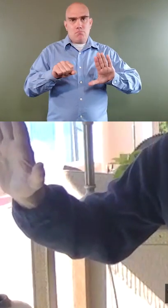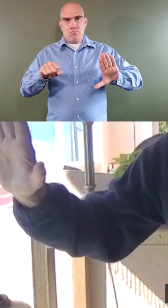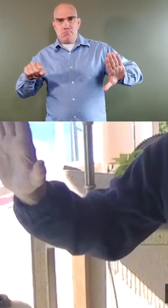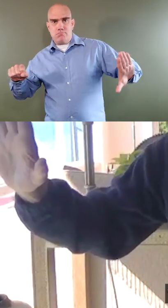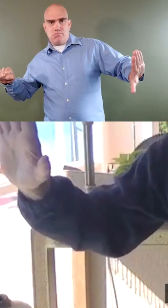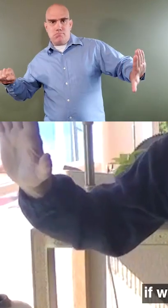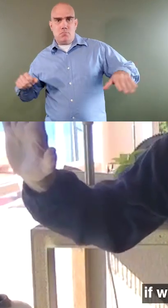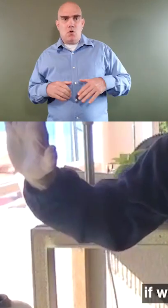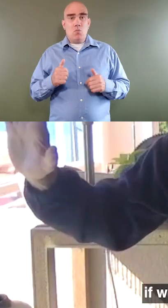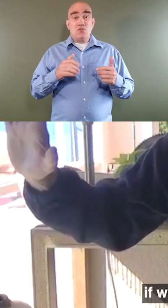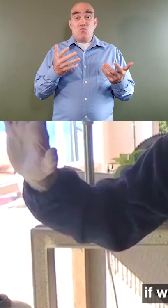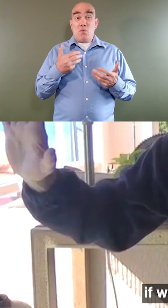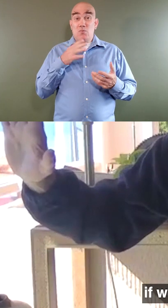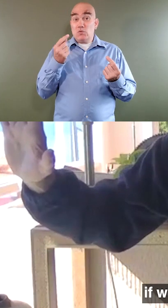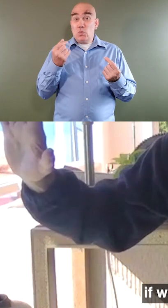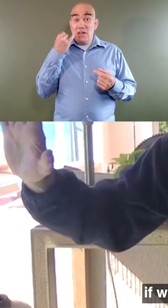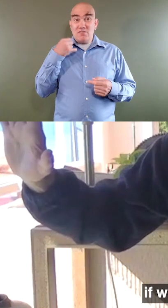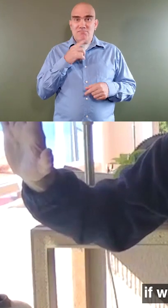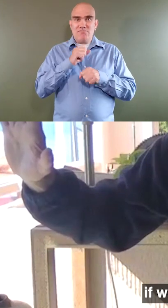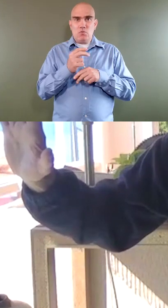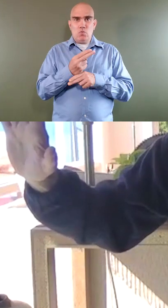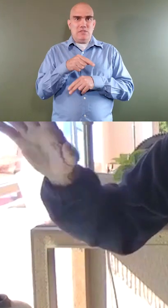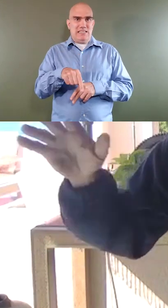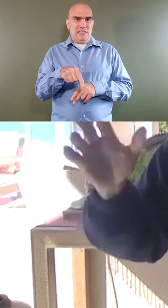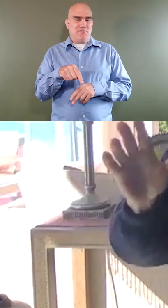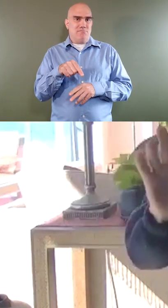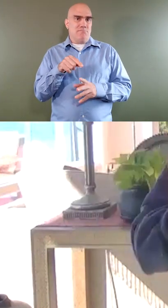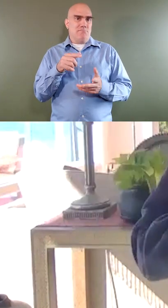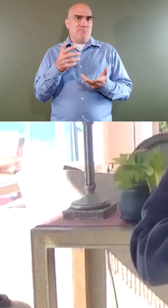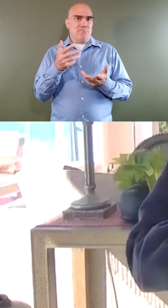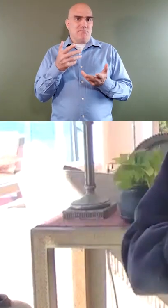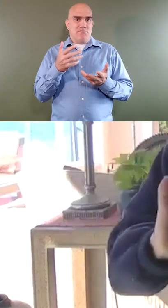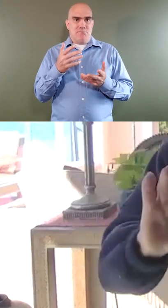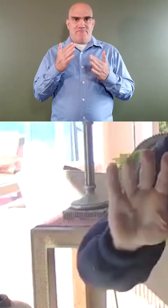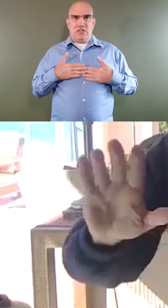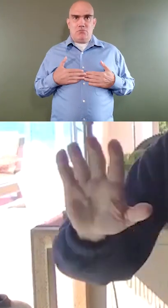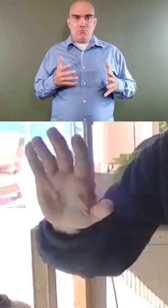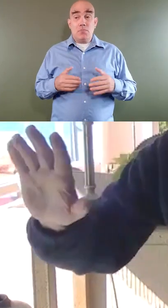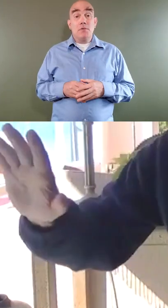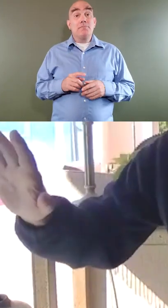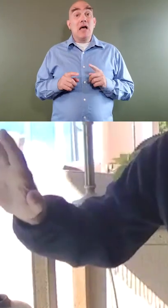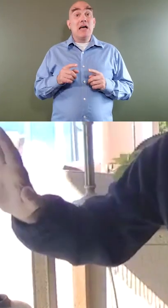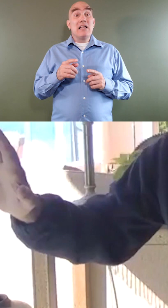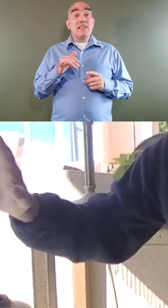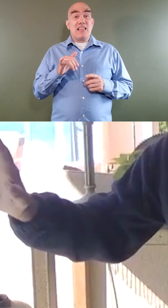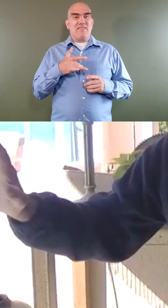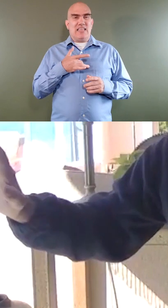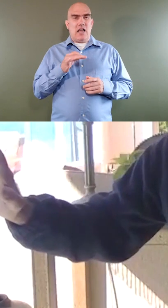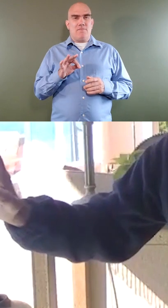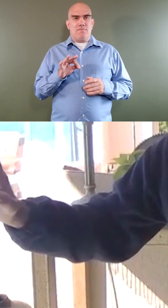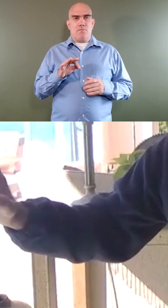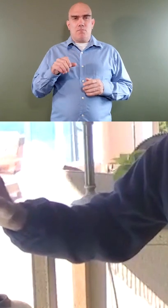which is what we'd be doing if we were using this in application. But this is the feeling of pushing and pulling